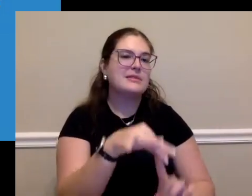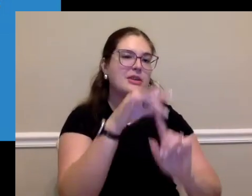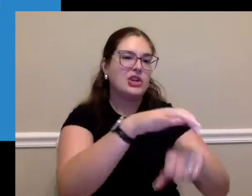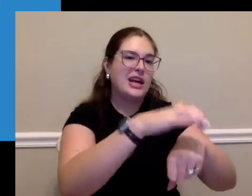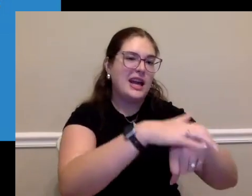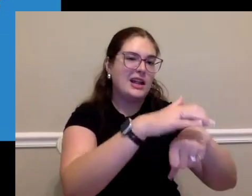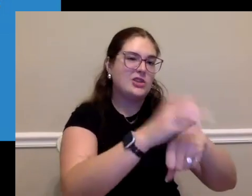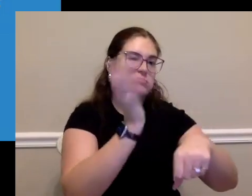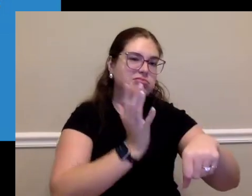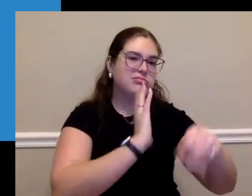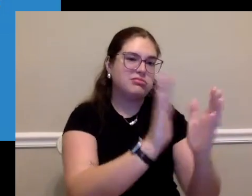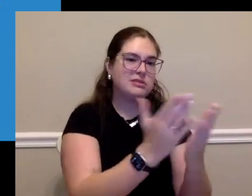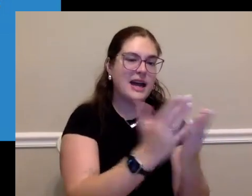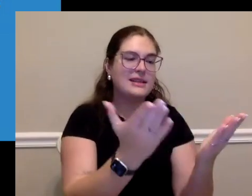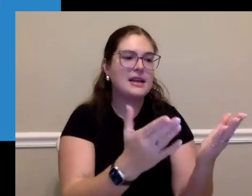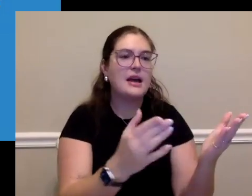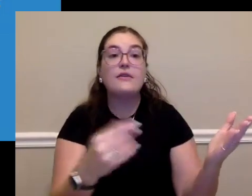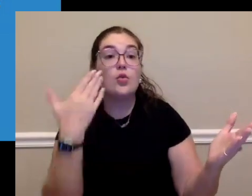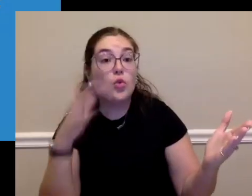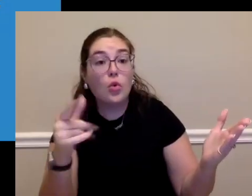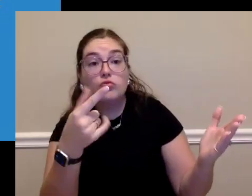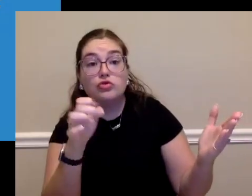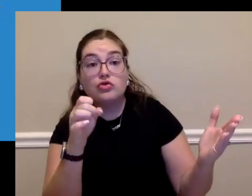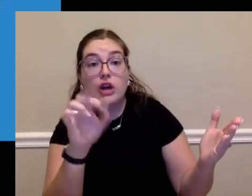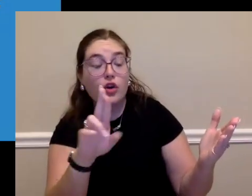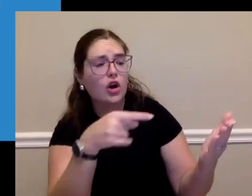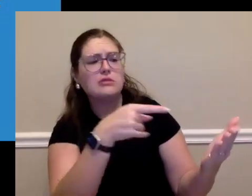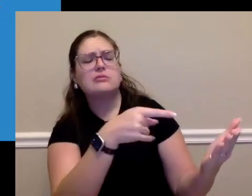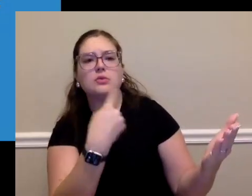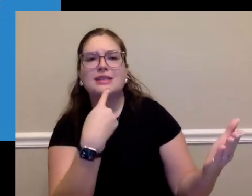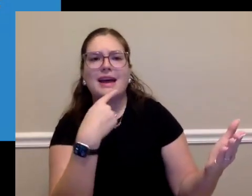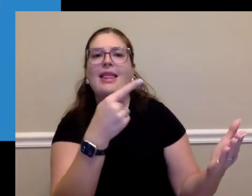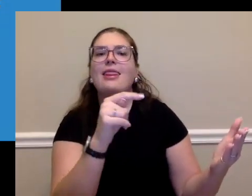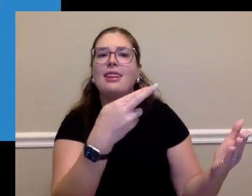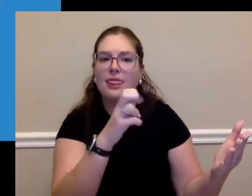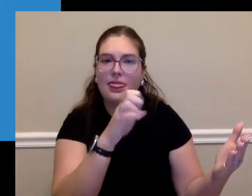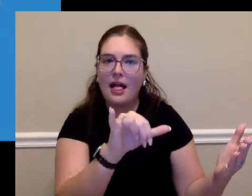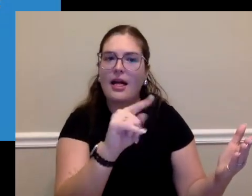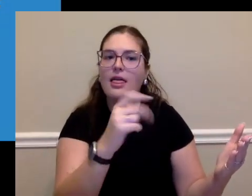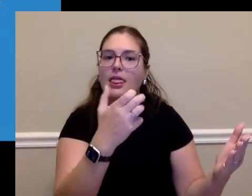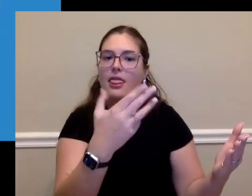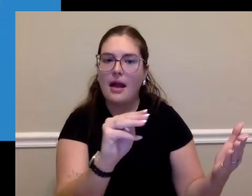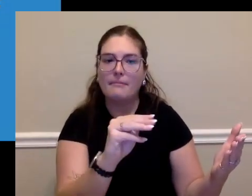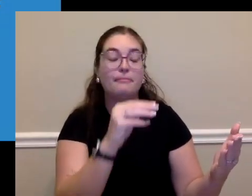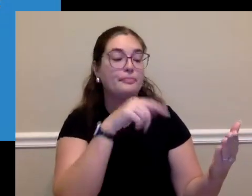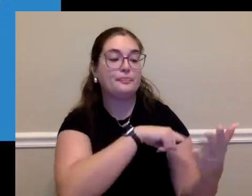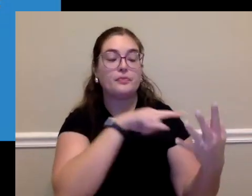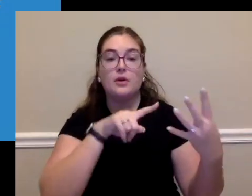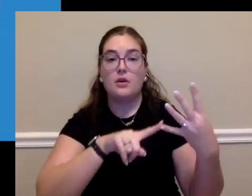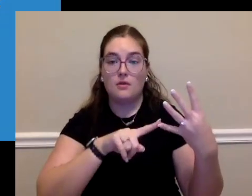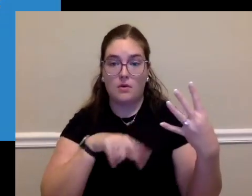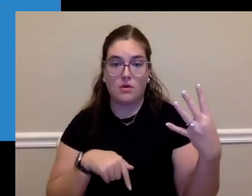or she if you do not know the gender of the person. And then the question was, has they, them caused any misunderstandings while